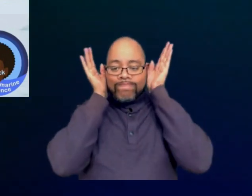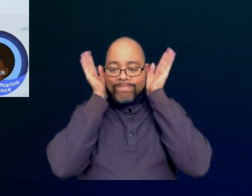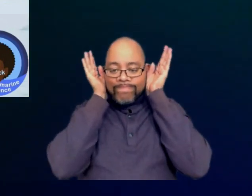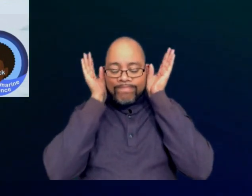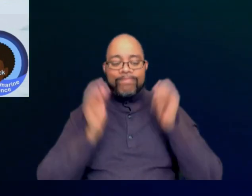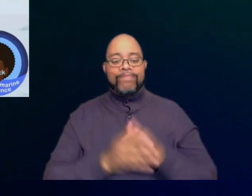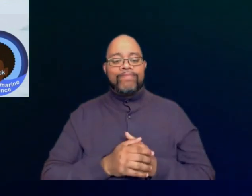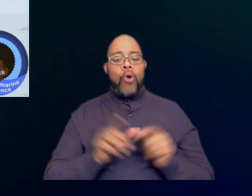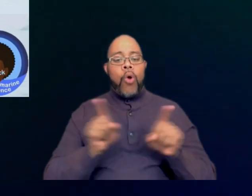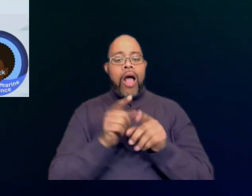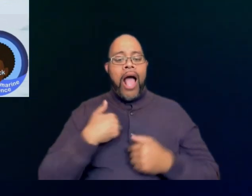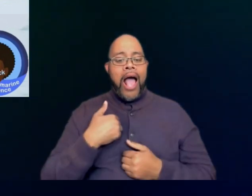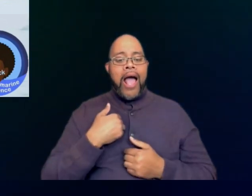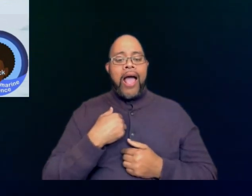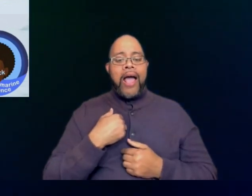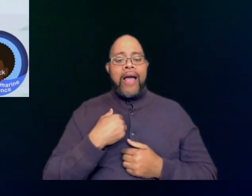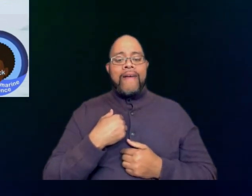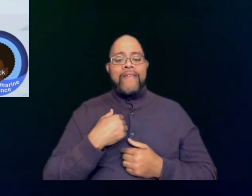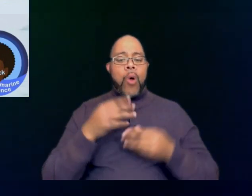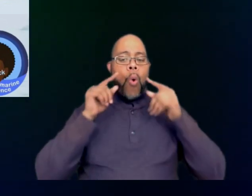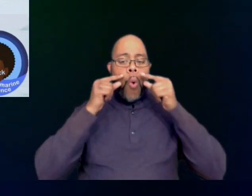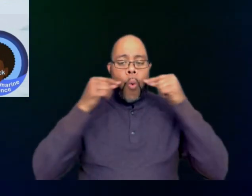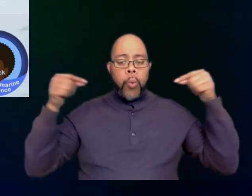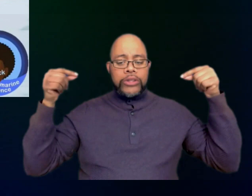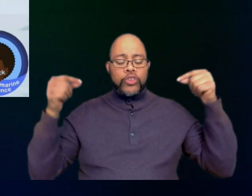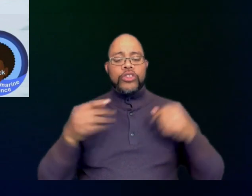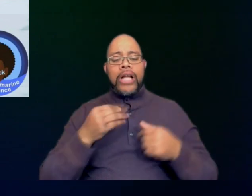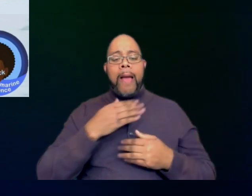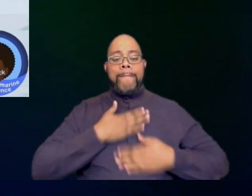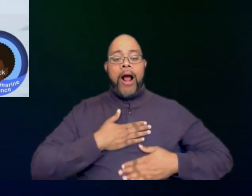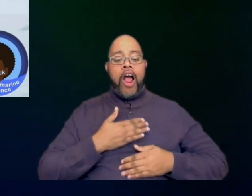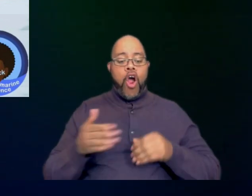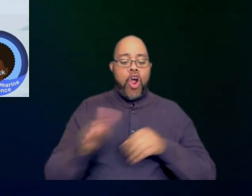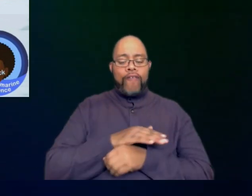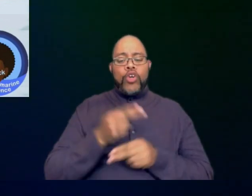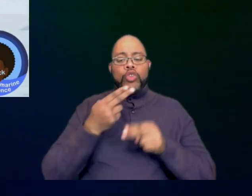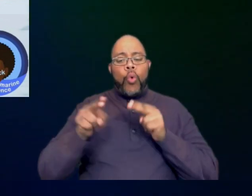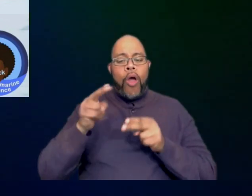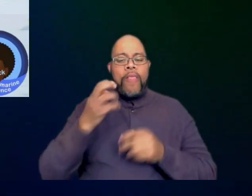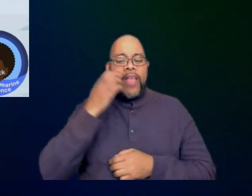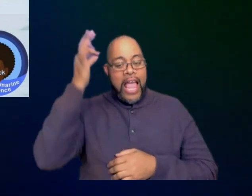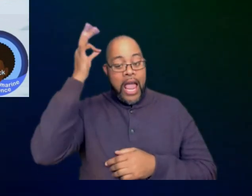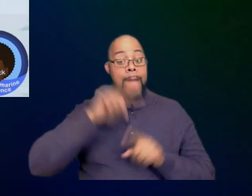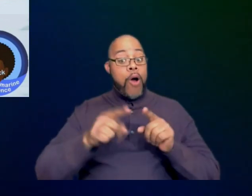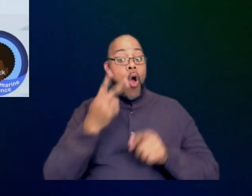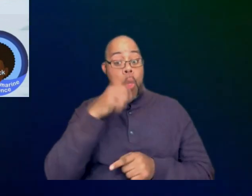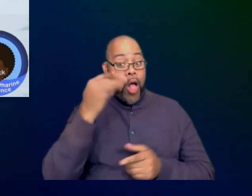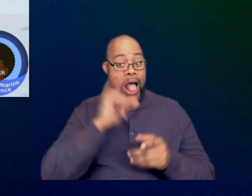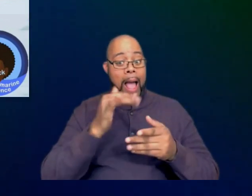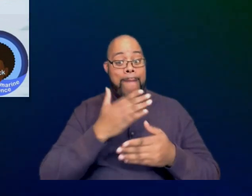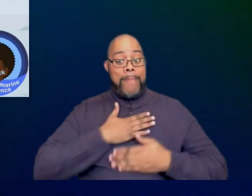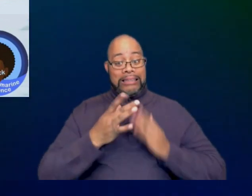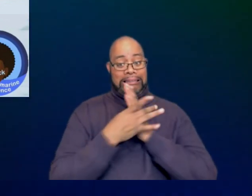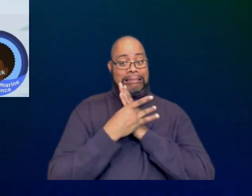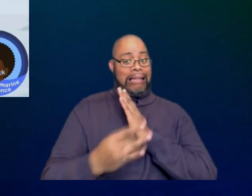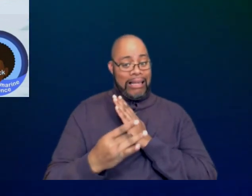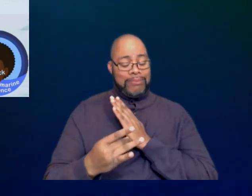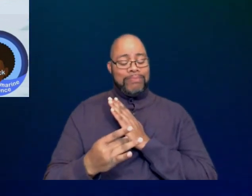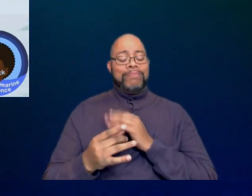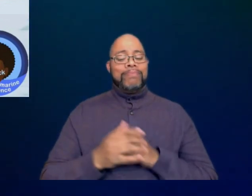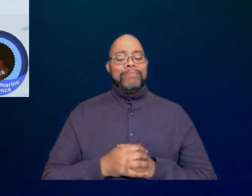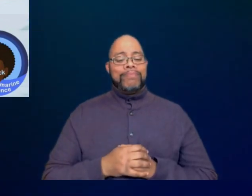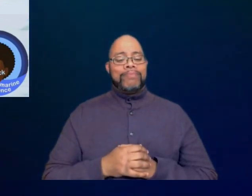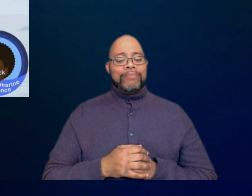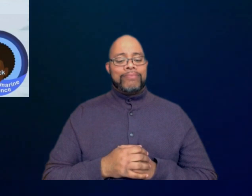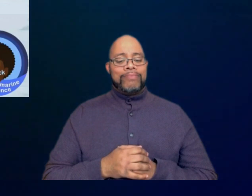external ear flaps. They also have long front whiskers and bodies covered in short, thick hair, although it looks like their bodies are just sleek